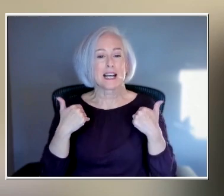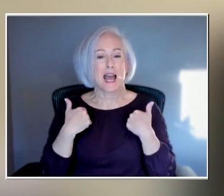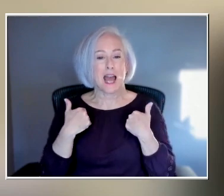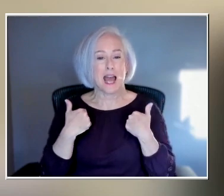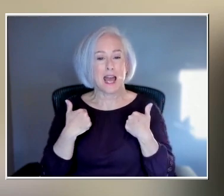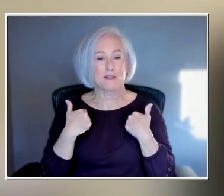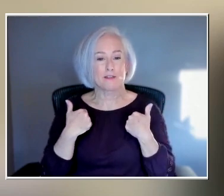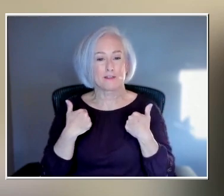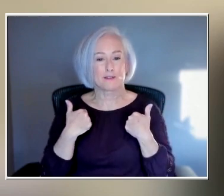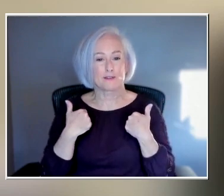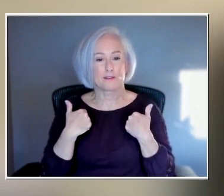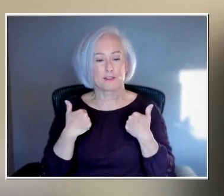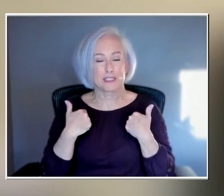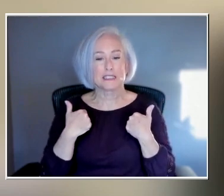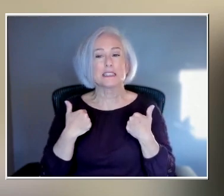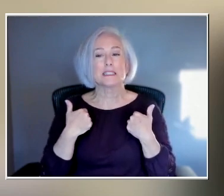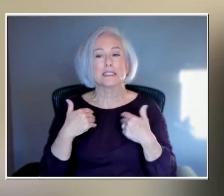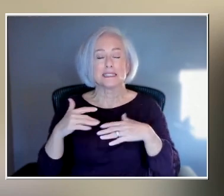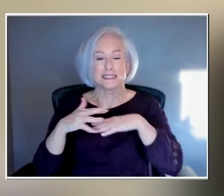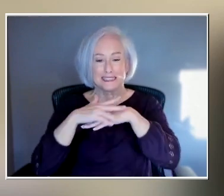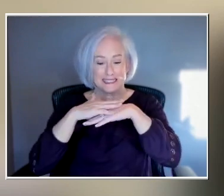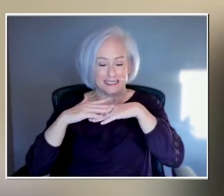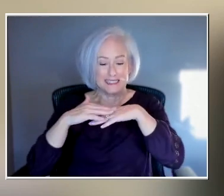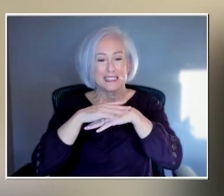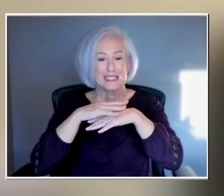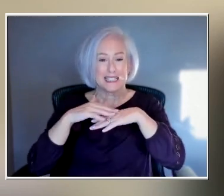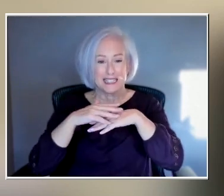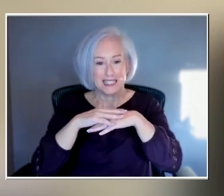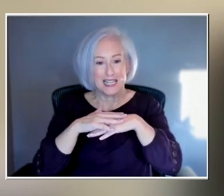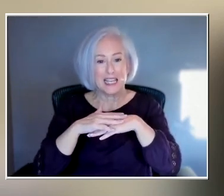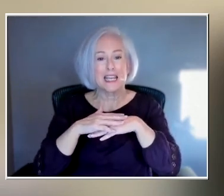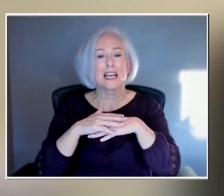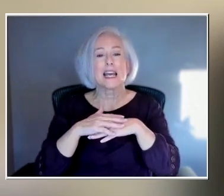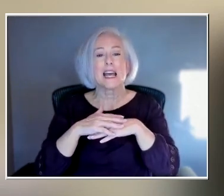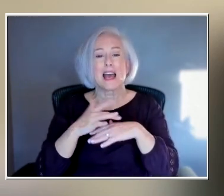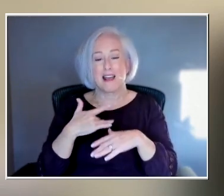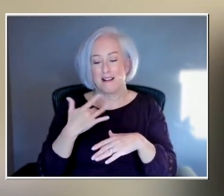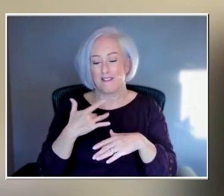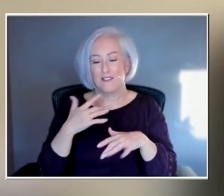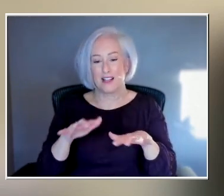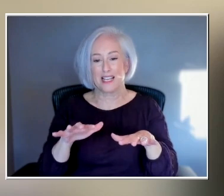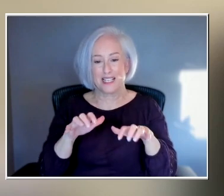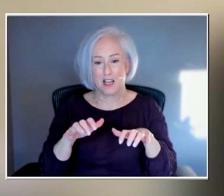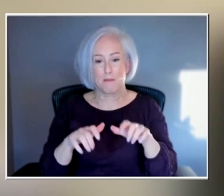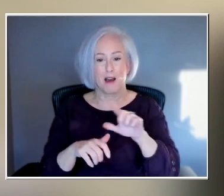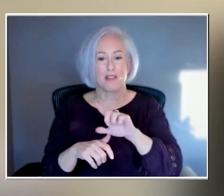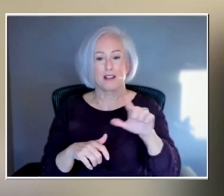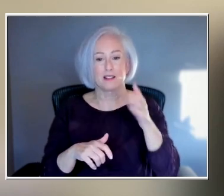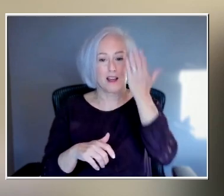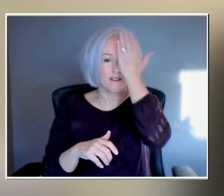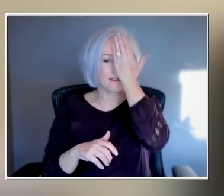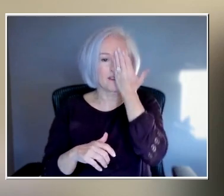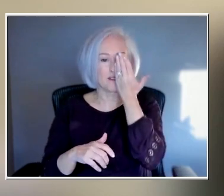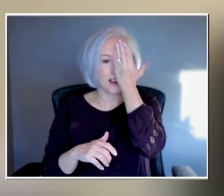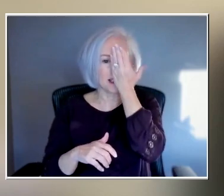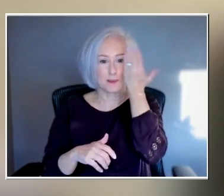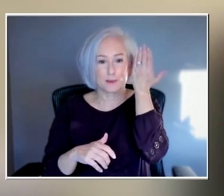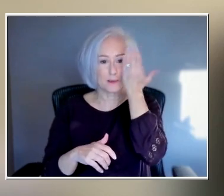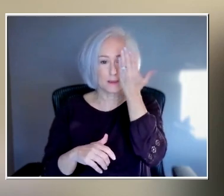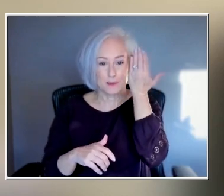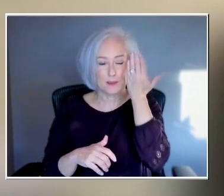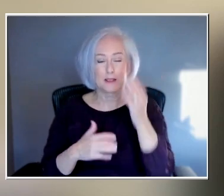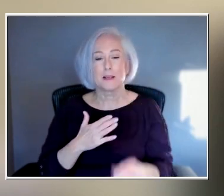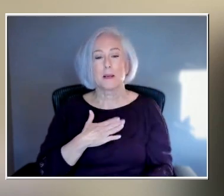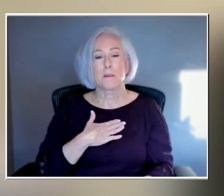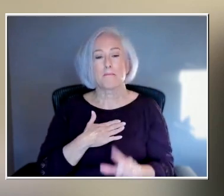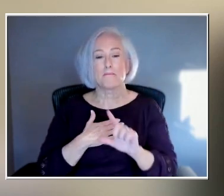I have numbness and tingling on the left side of my face and my left arm and hand. There's